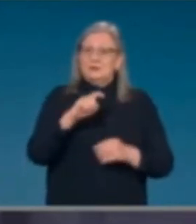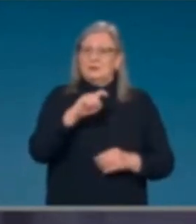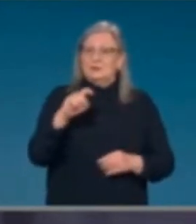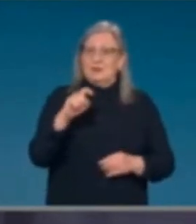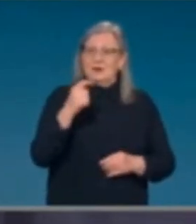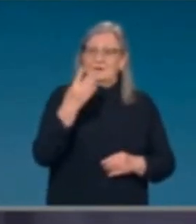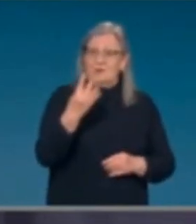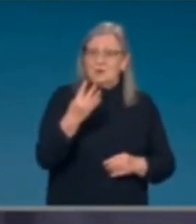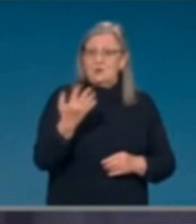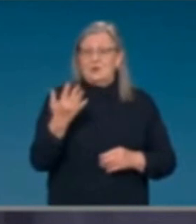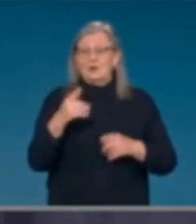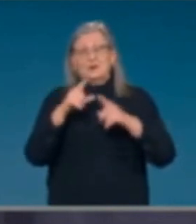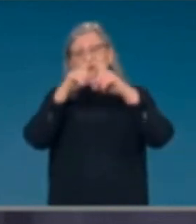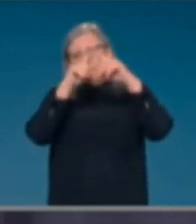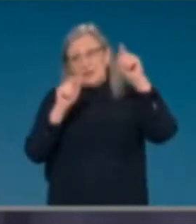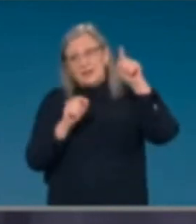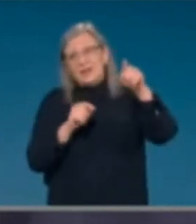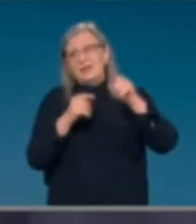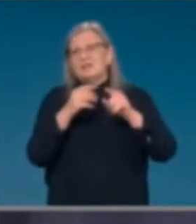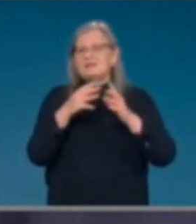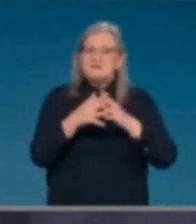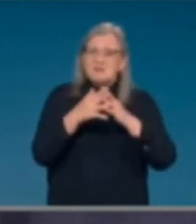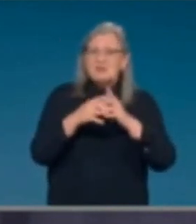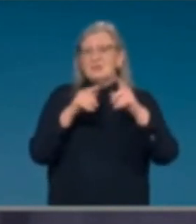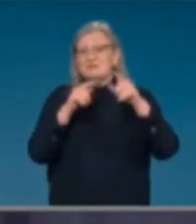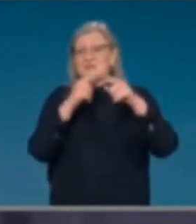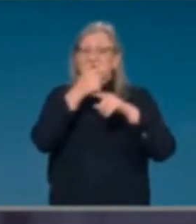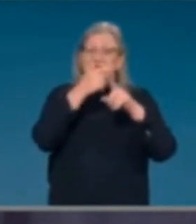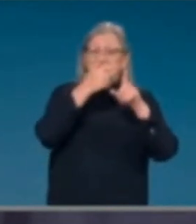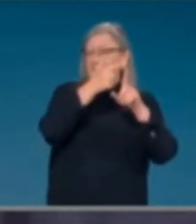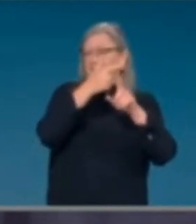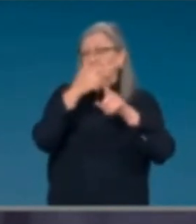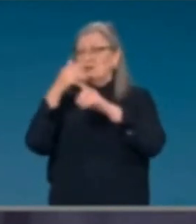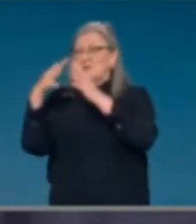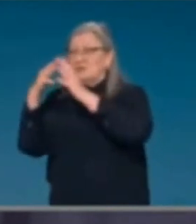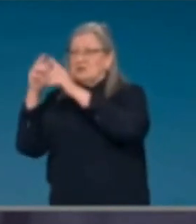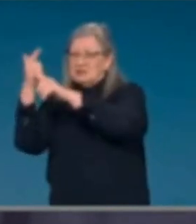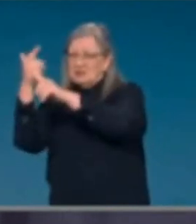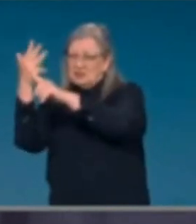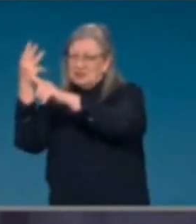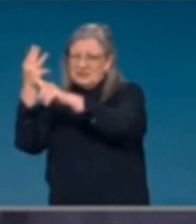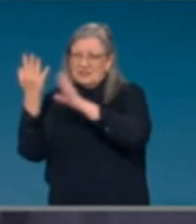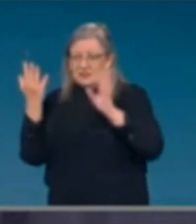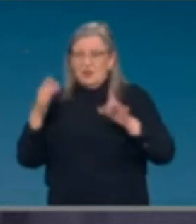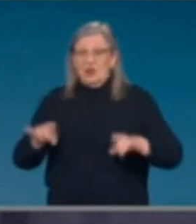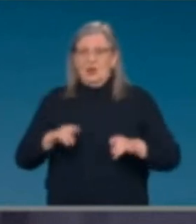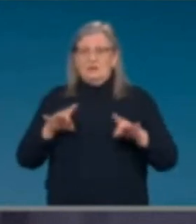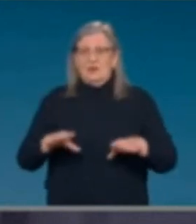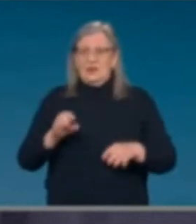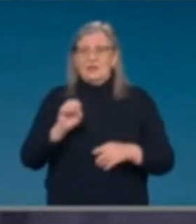US about 7 and 13, I believe, I stand to be corrected, and then Australia and the EU are at -20.8